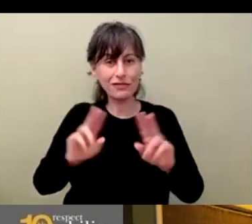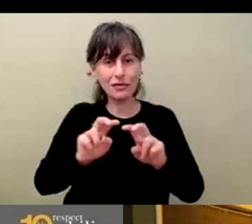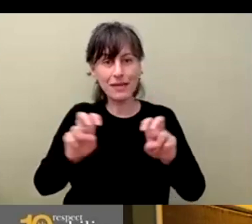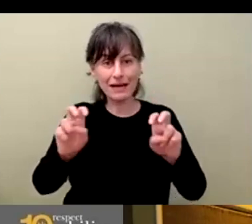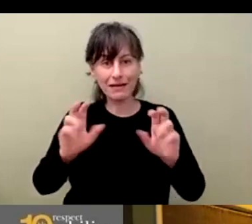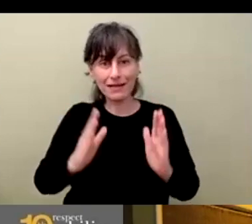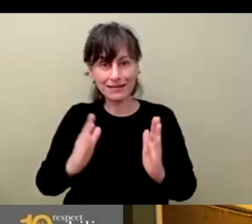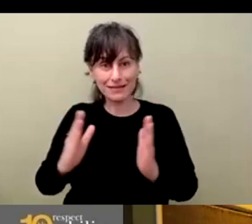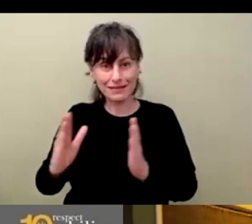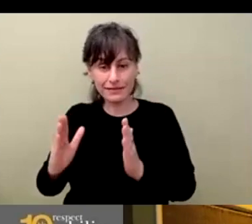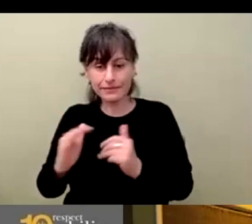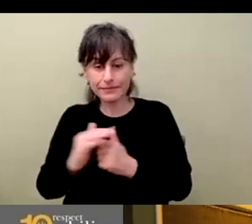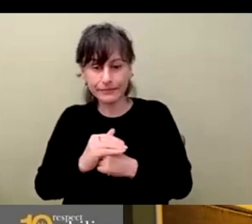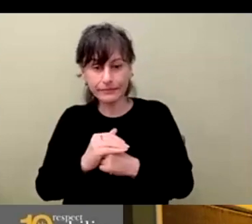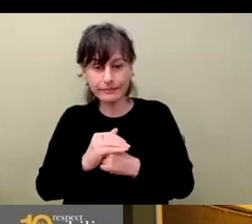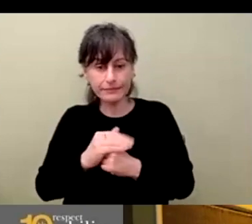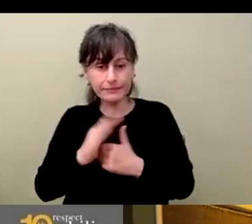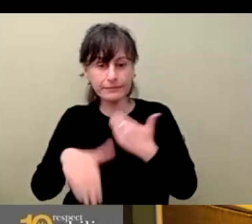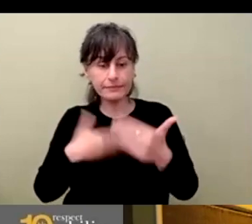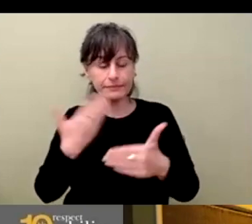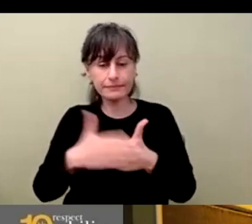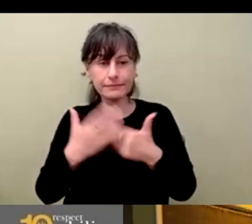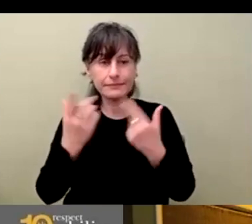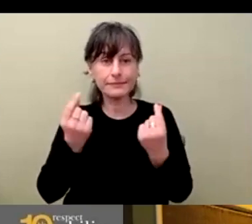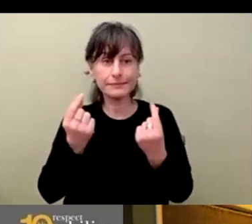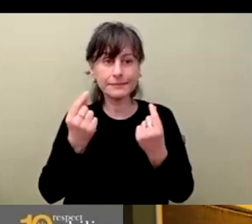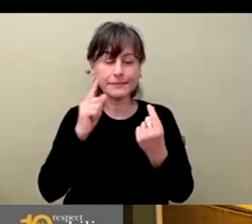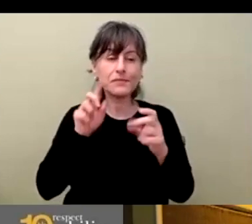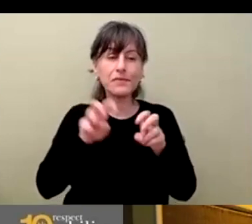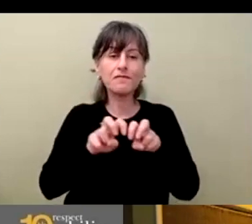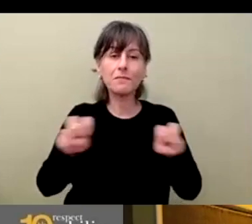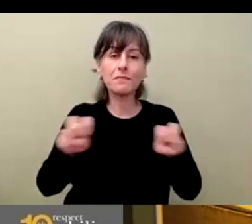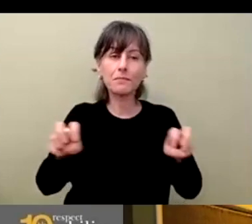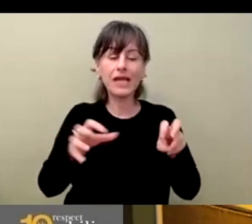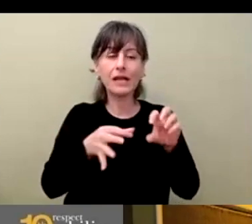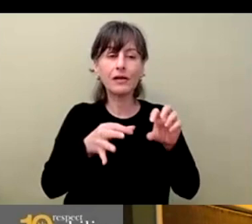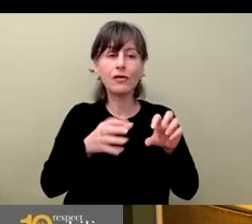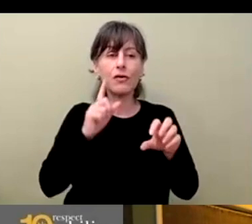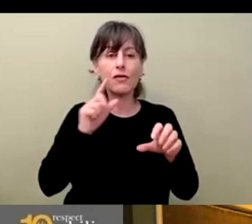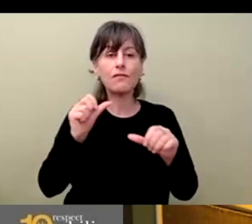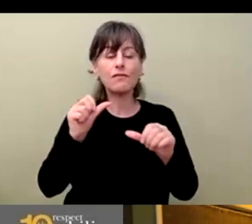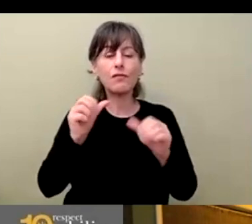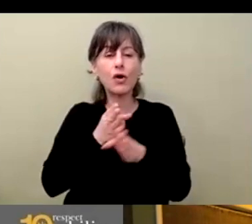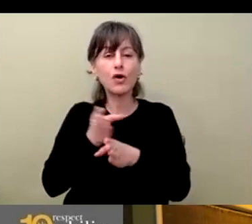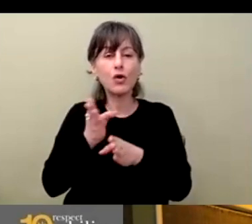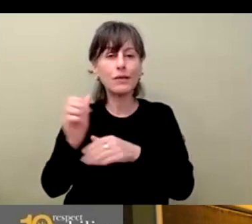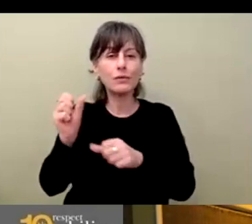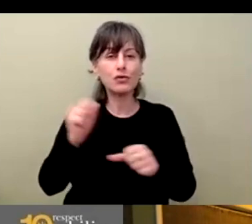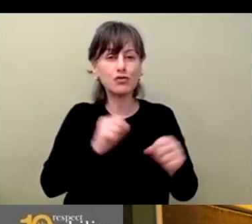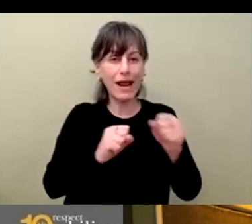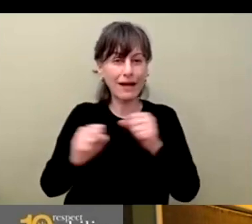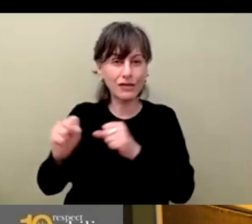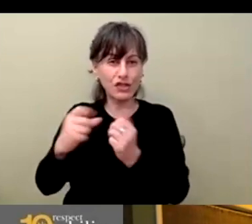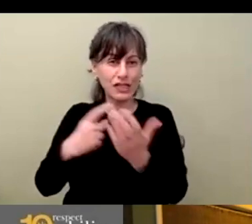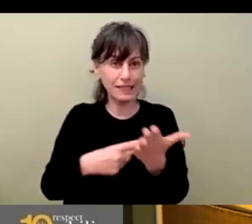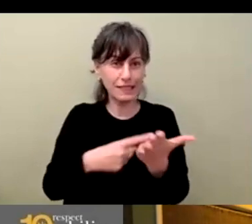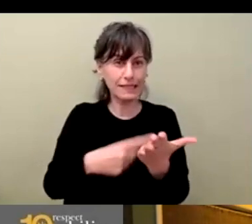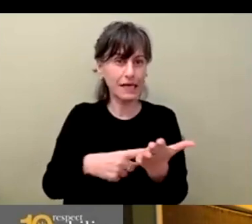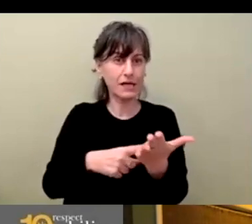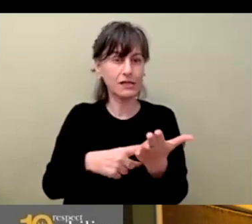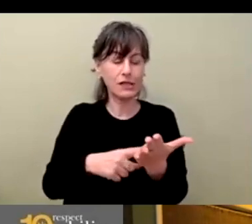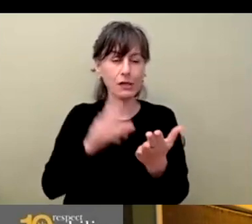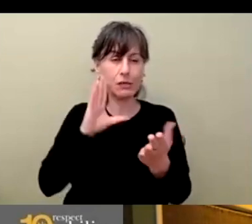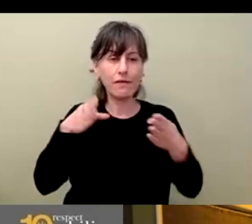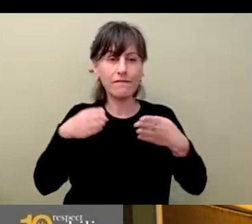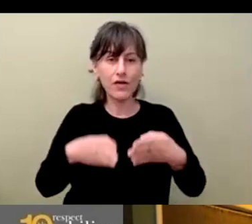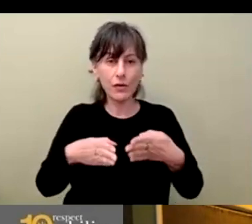we are next going to be going into a career strategy conversation that's going to feature